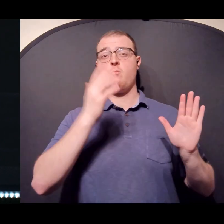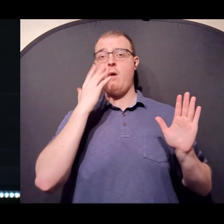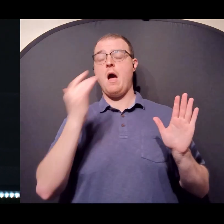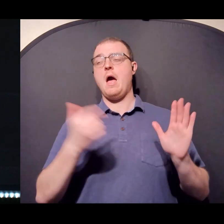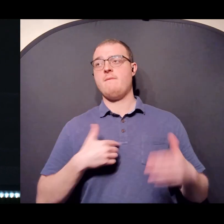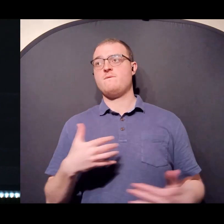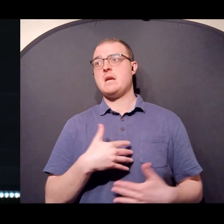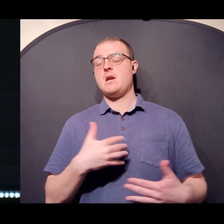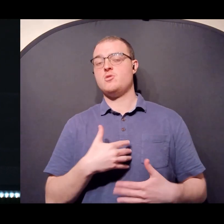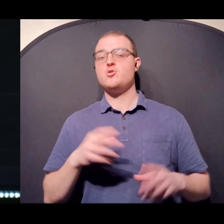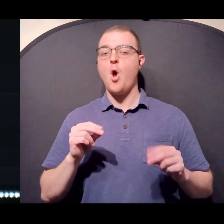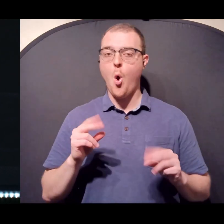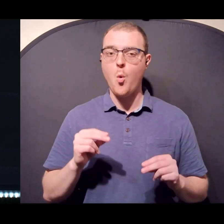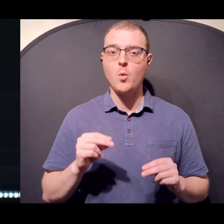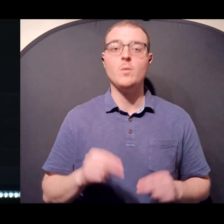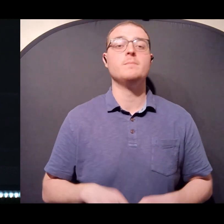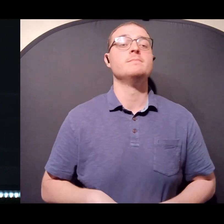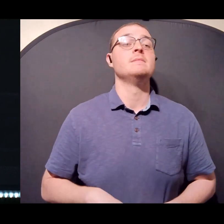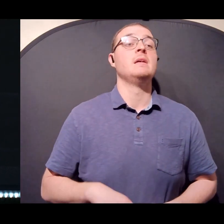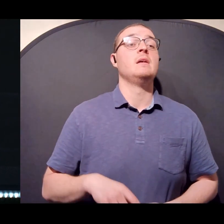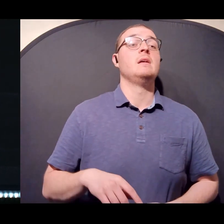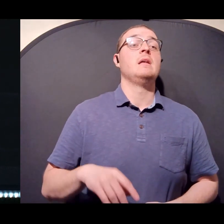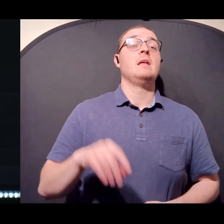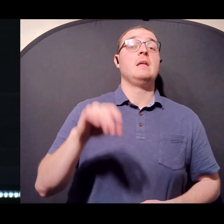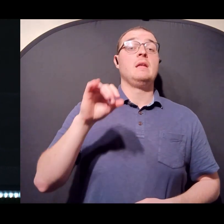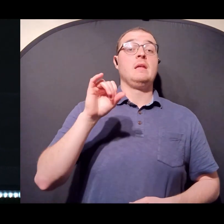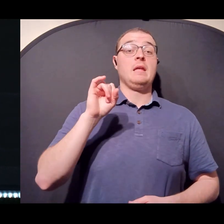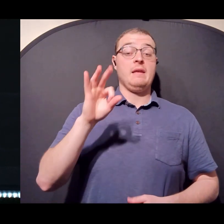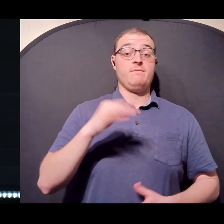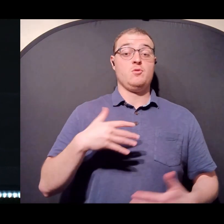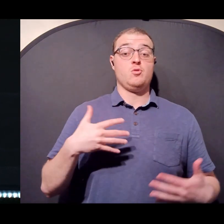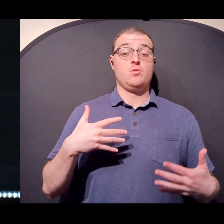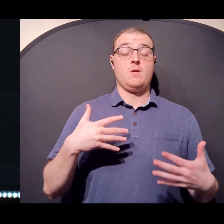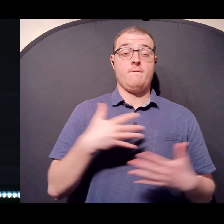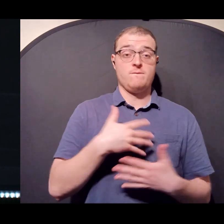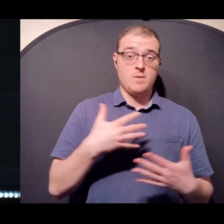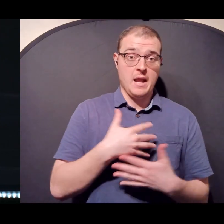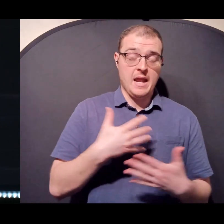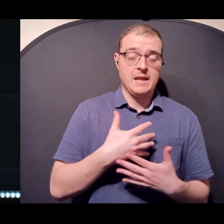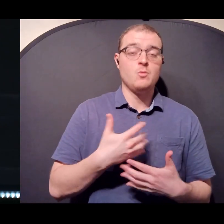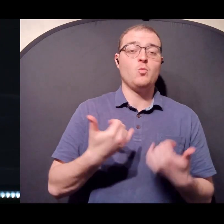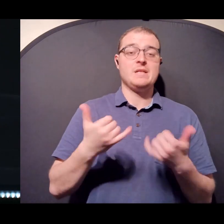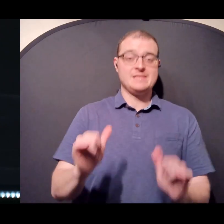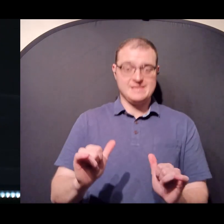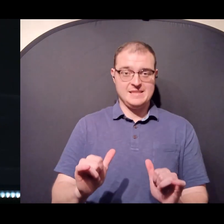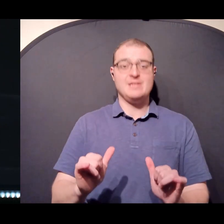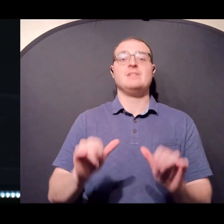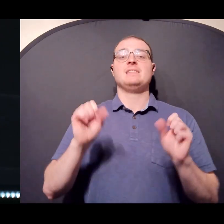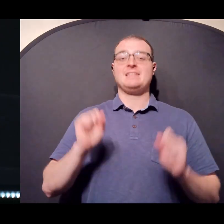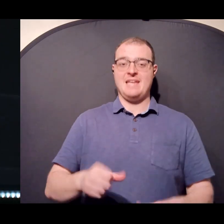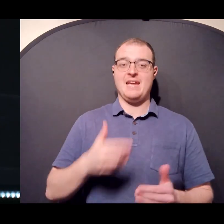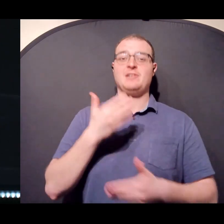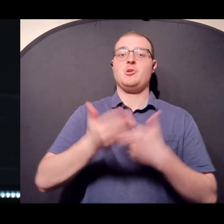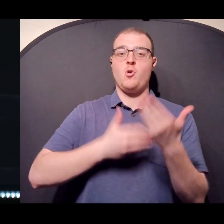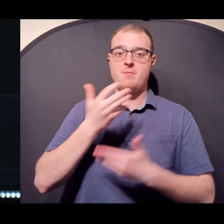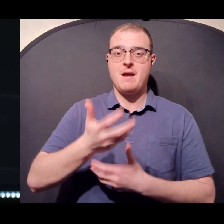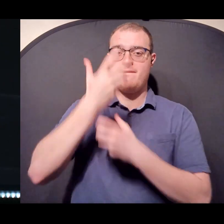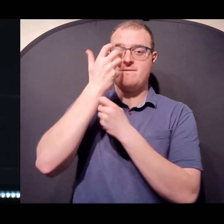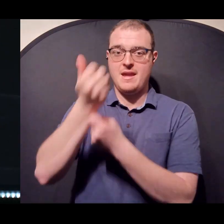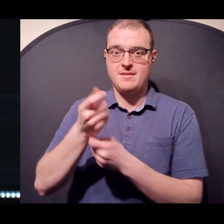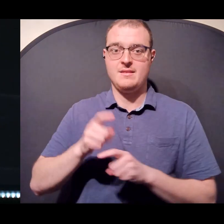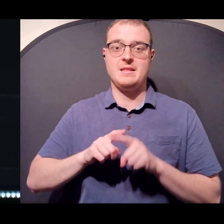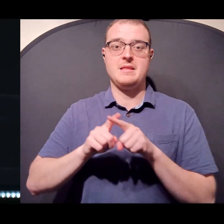fear. I'll do it afraid. Watch this. I can do it afraid if I do it in faith. Because faith